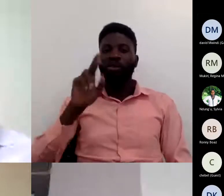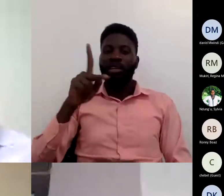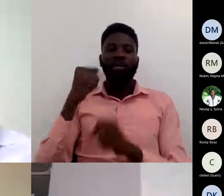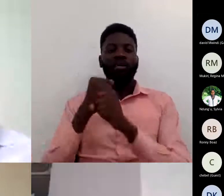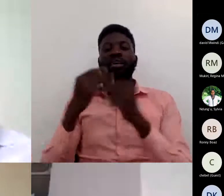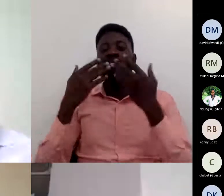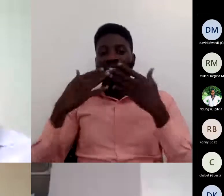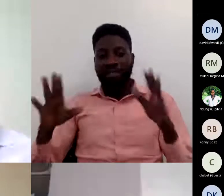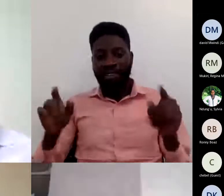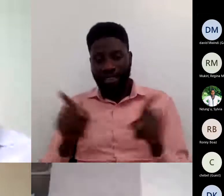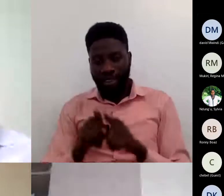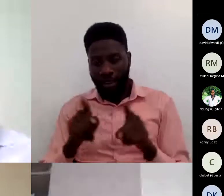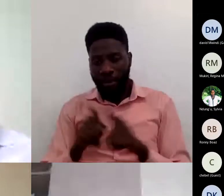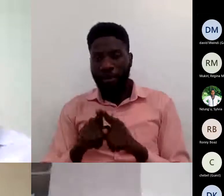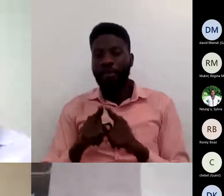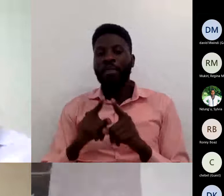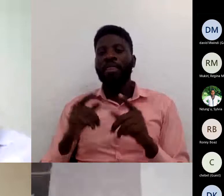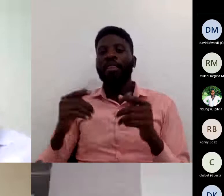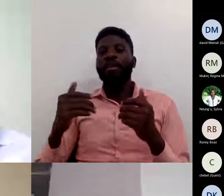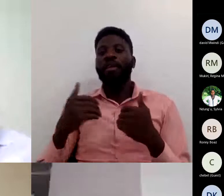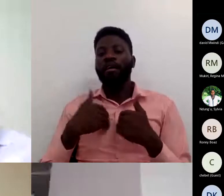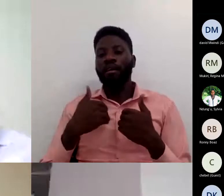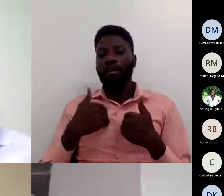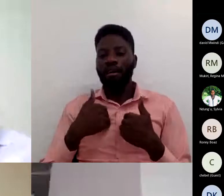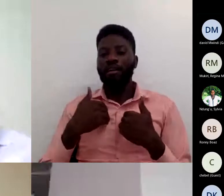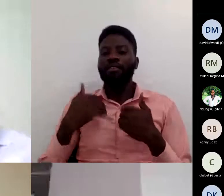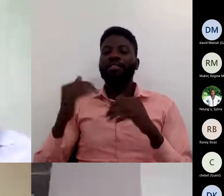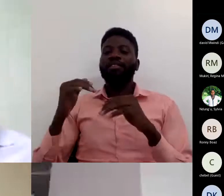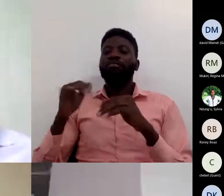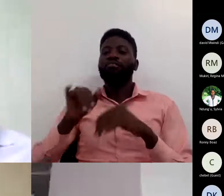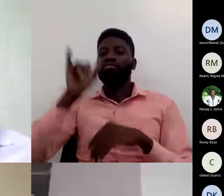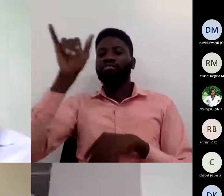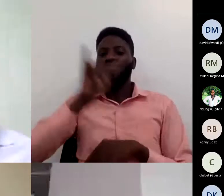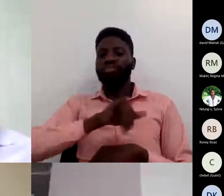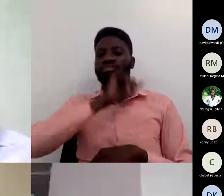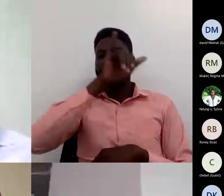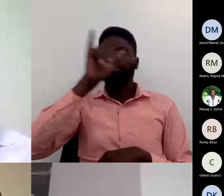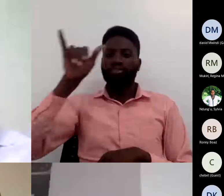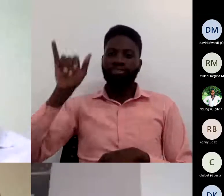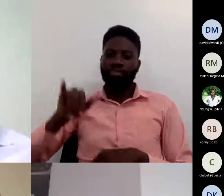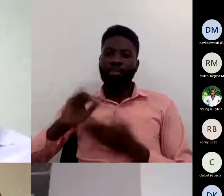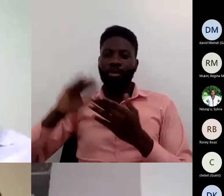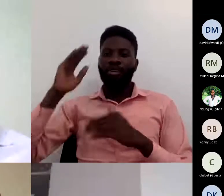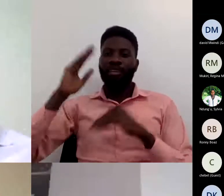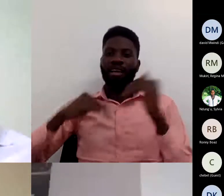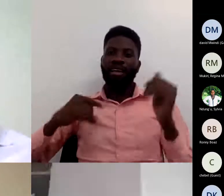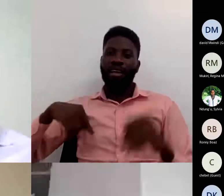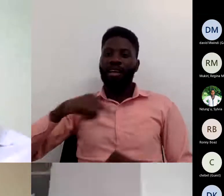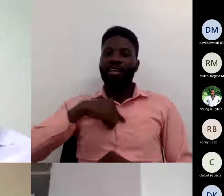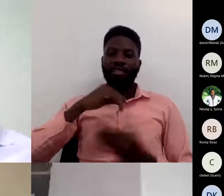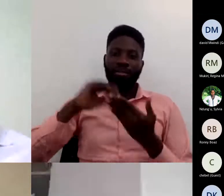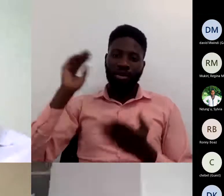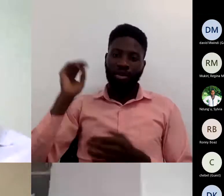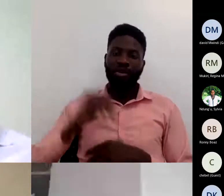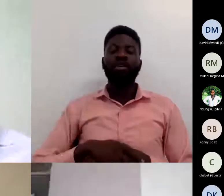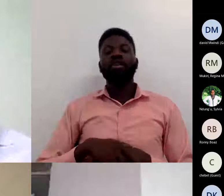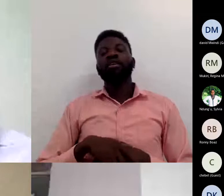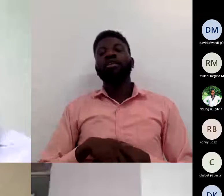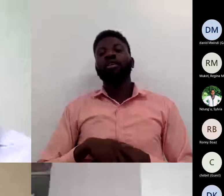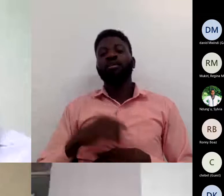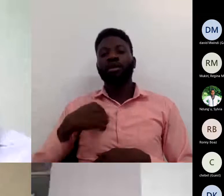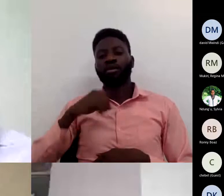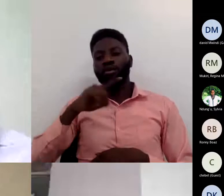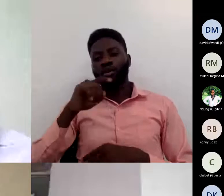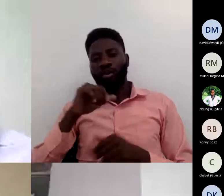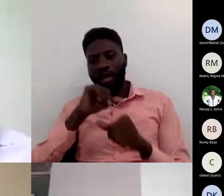and you've also one of us who have traveled a lot more than most of us, I think. So my question is again based on travels.